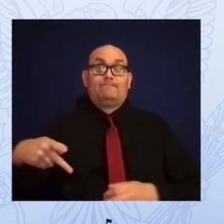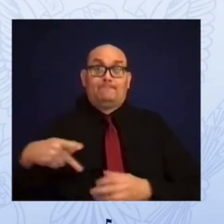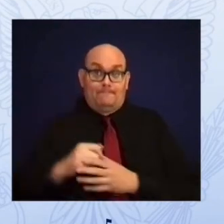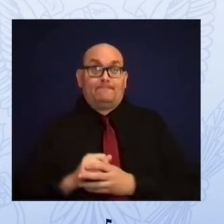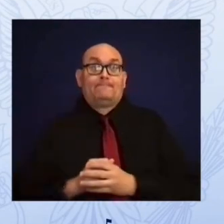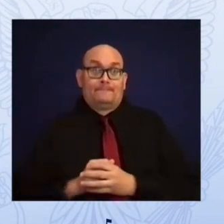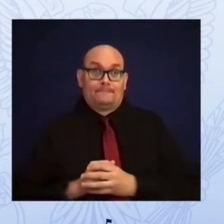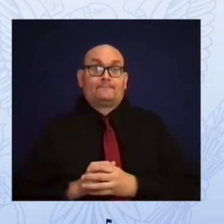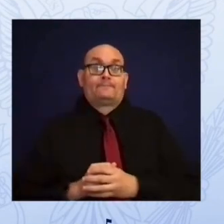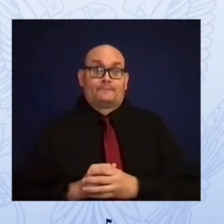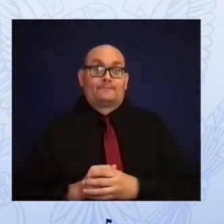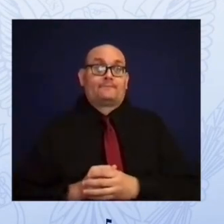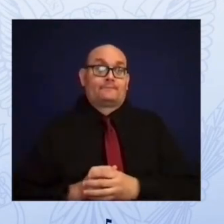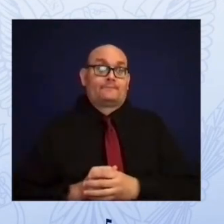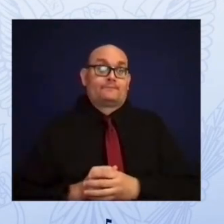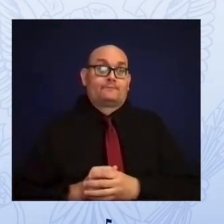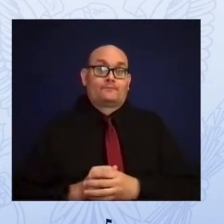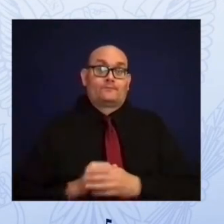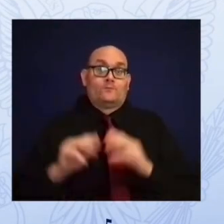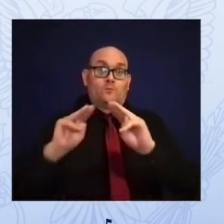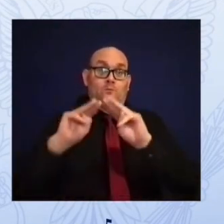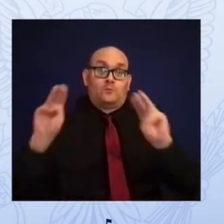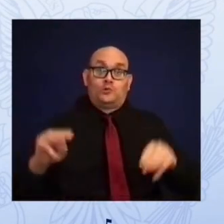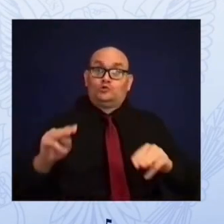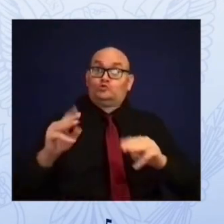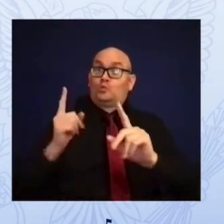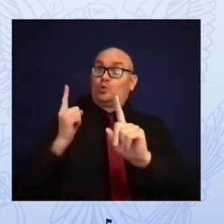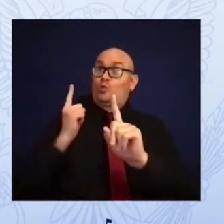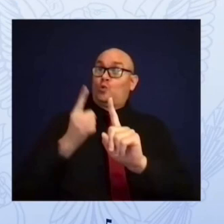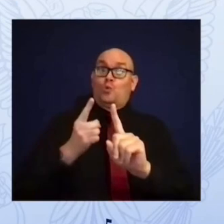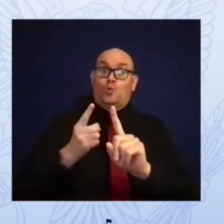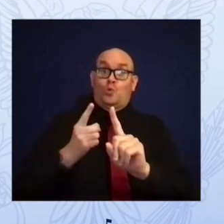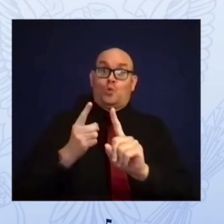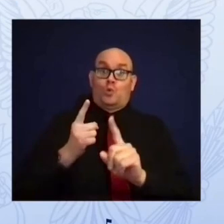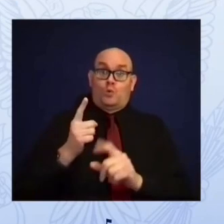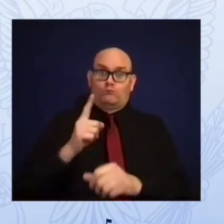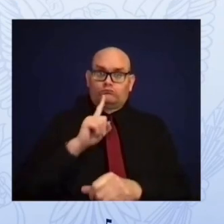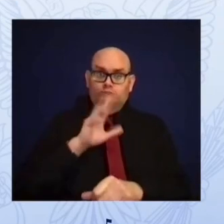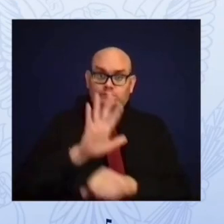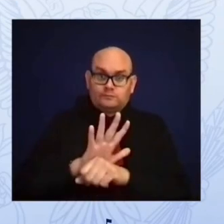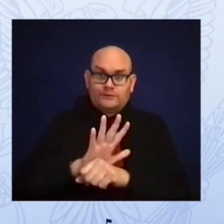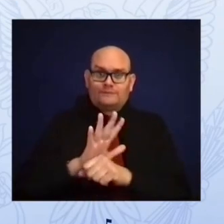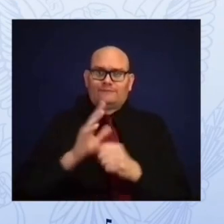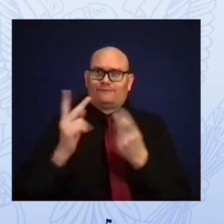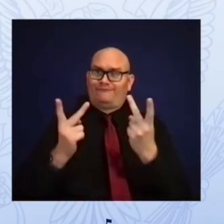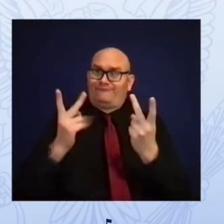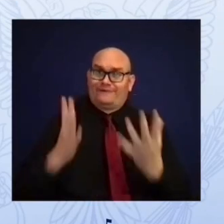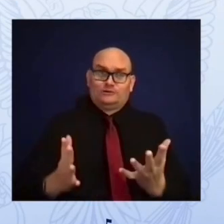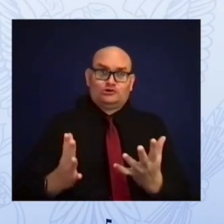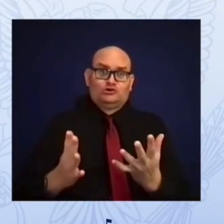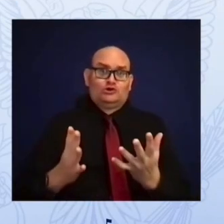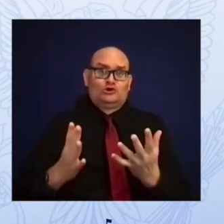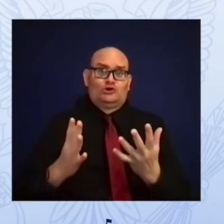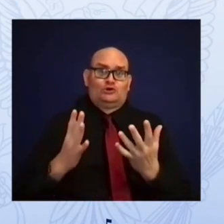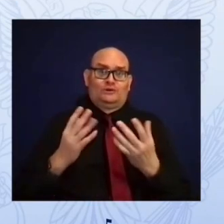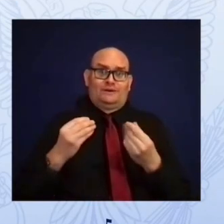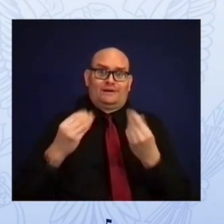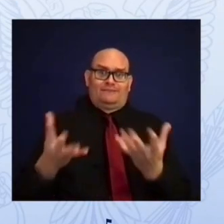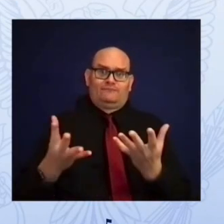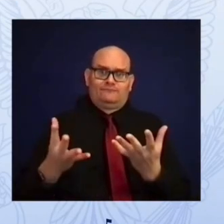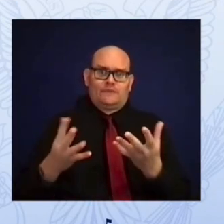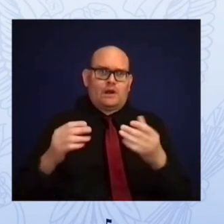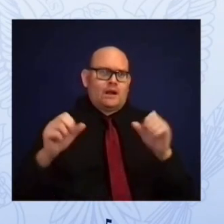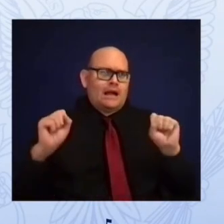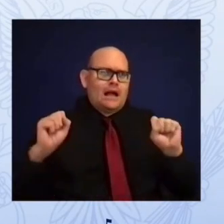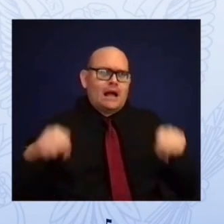The museum's goal is to ensure that all visitors' experiences are inspiring and give individuals the opportunity to participate in creating a better